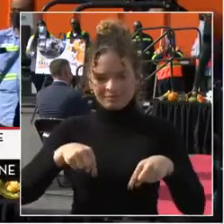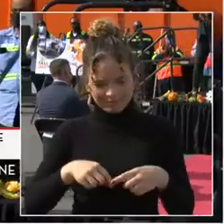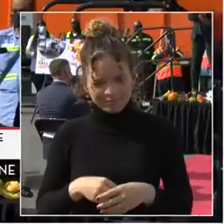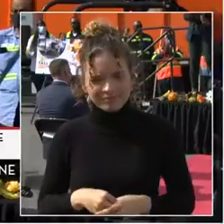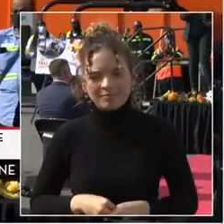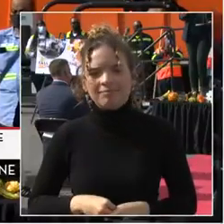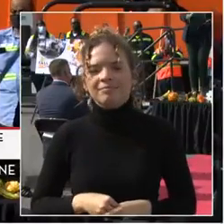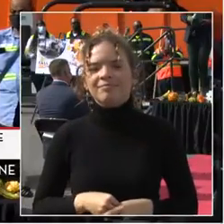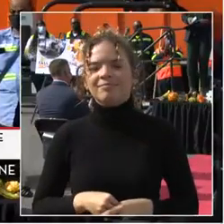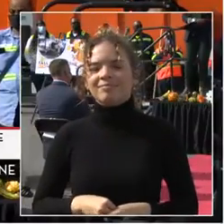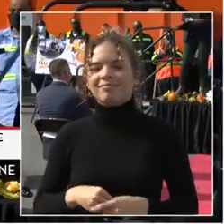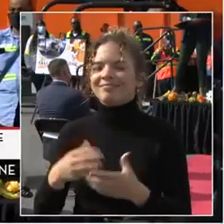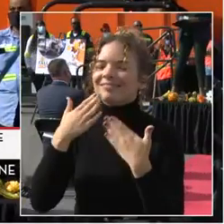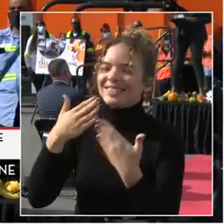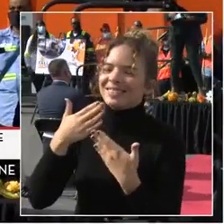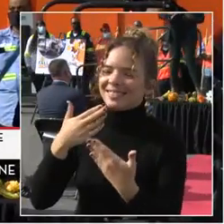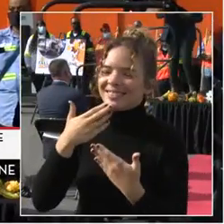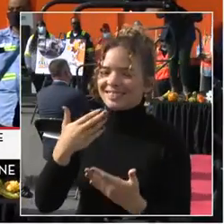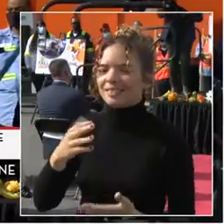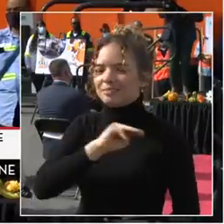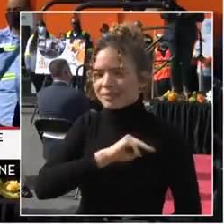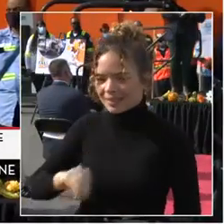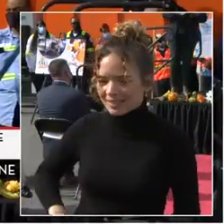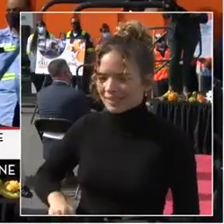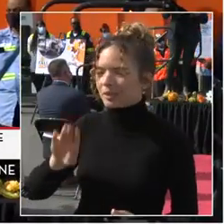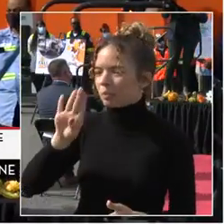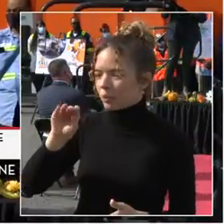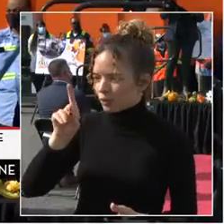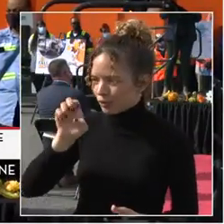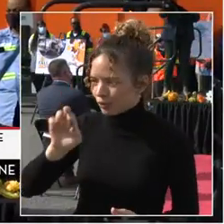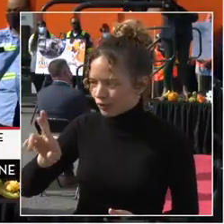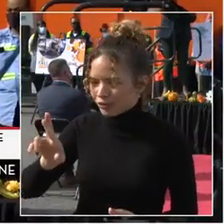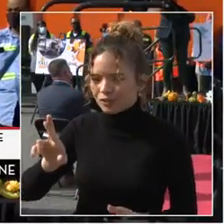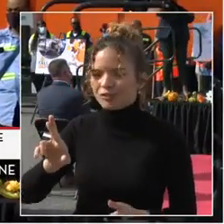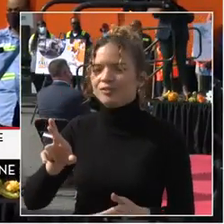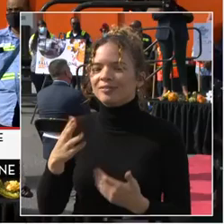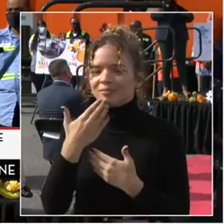Thank you, Madam Mayor. Good morning. This is,